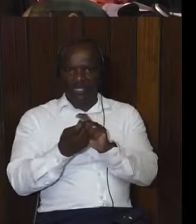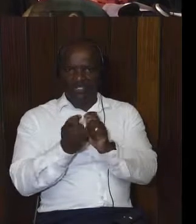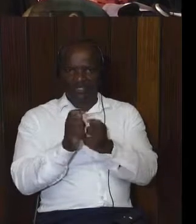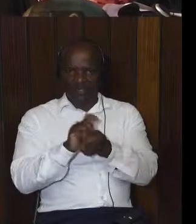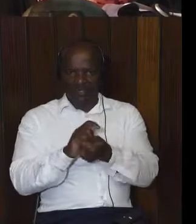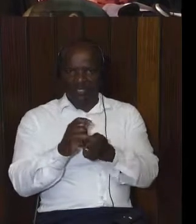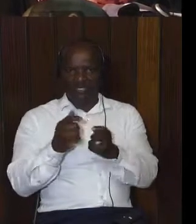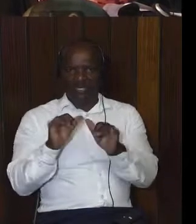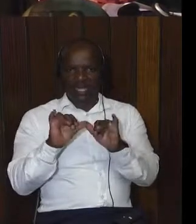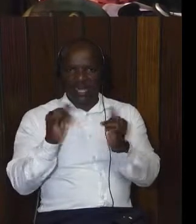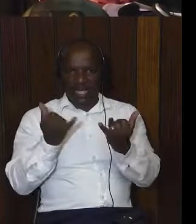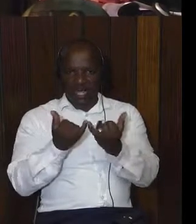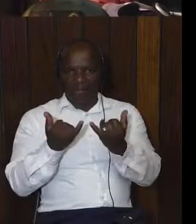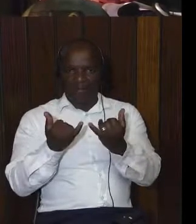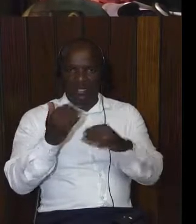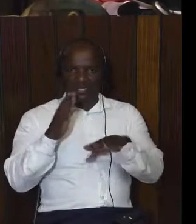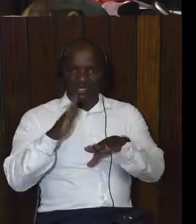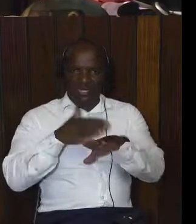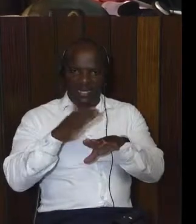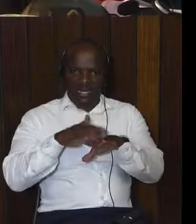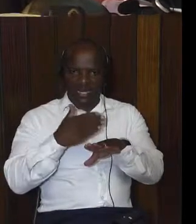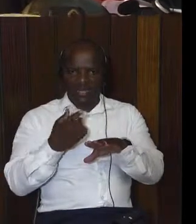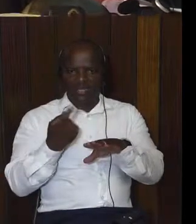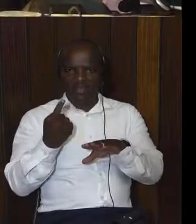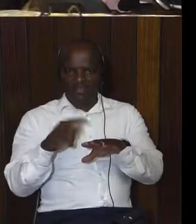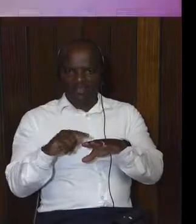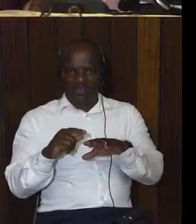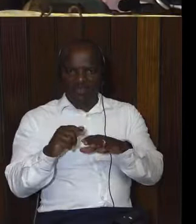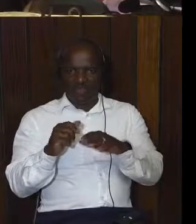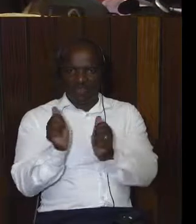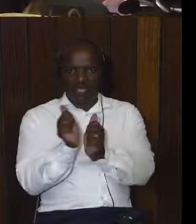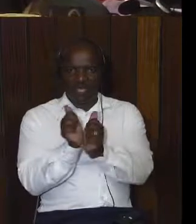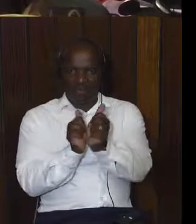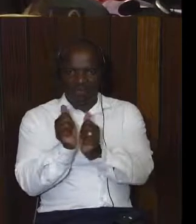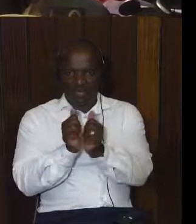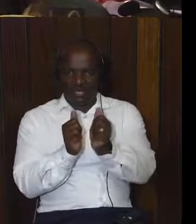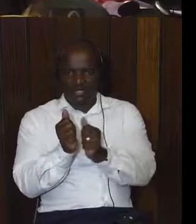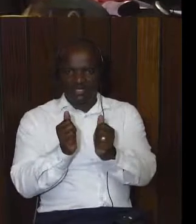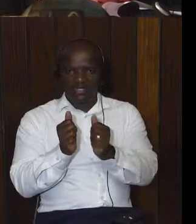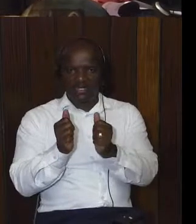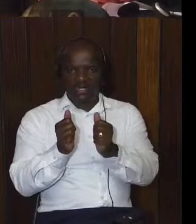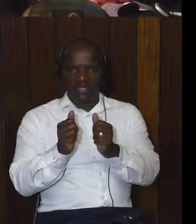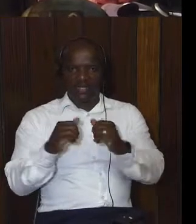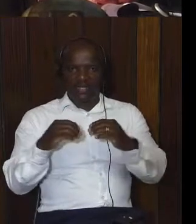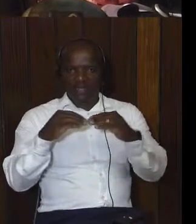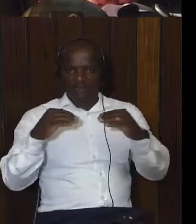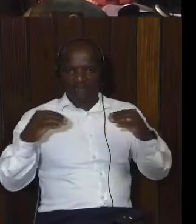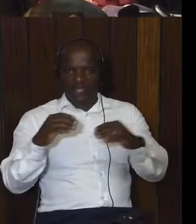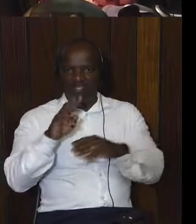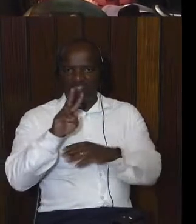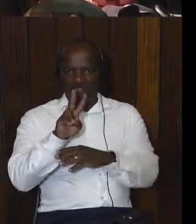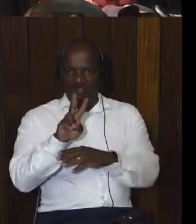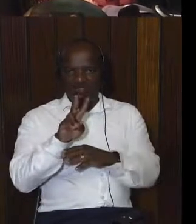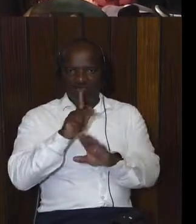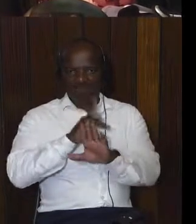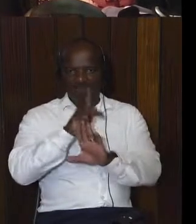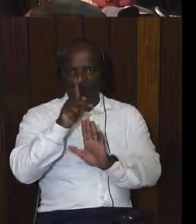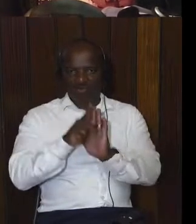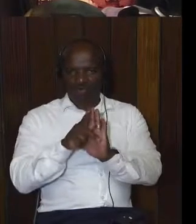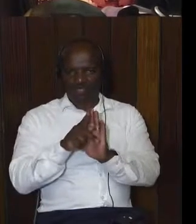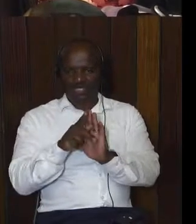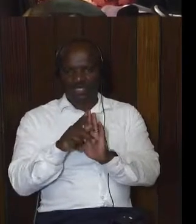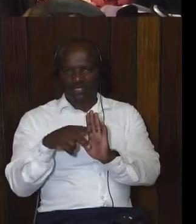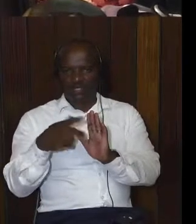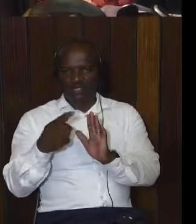delayed in implementing the phase 2 project for the building rehabilitation project at